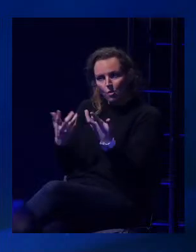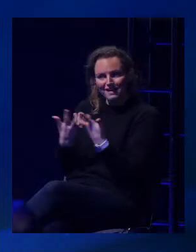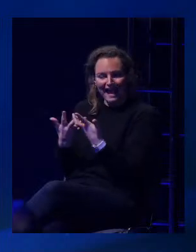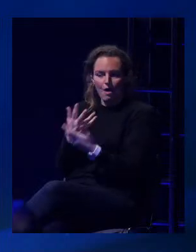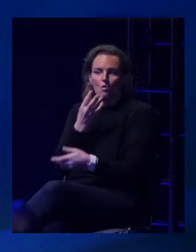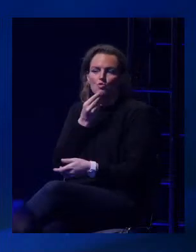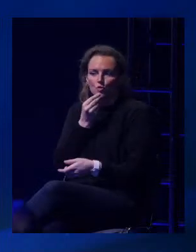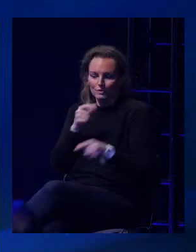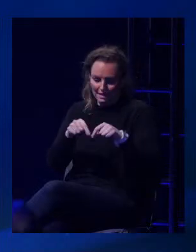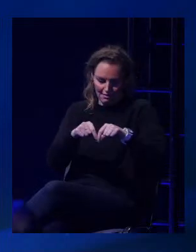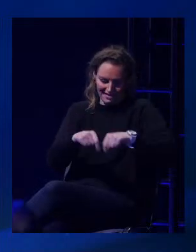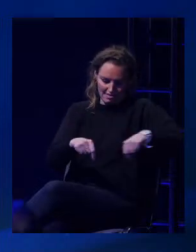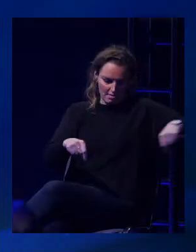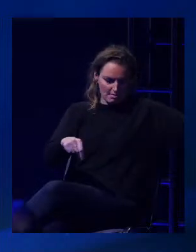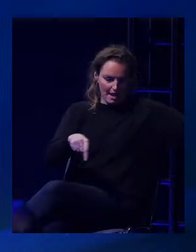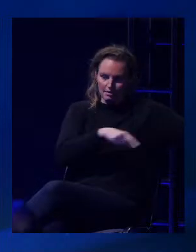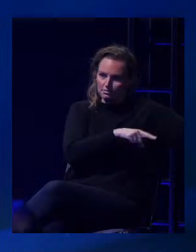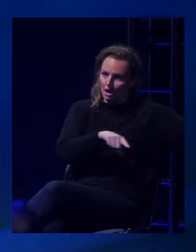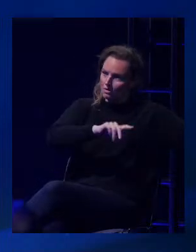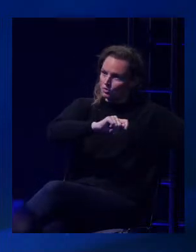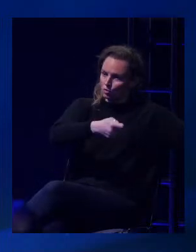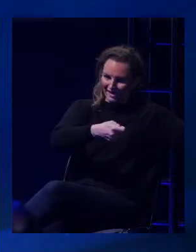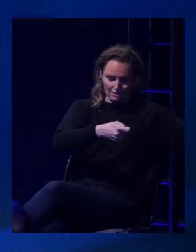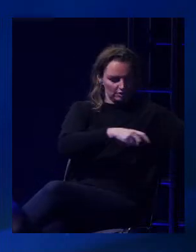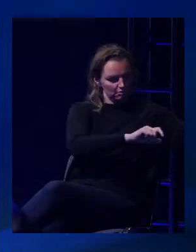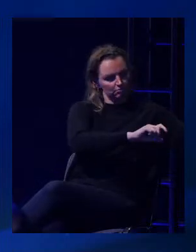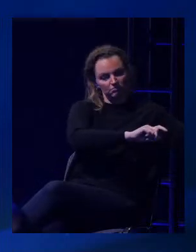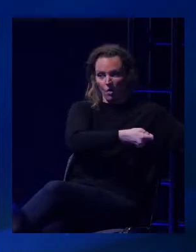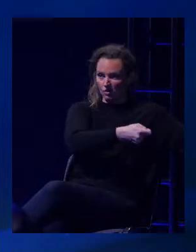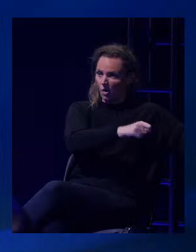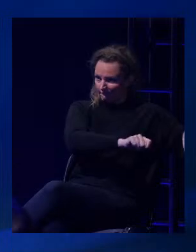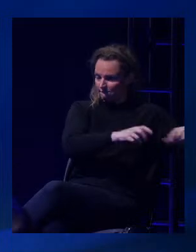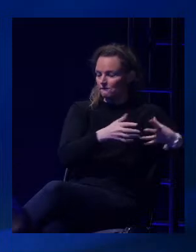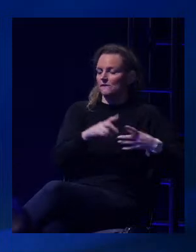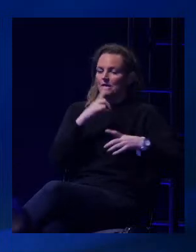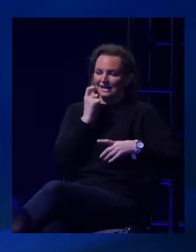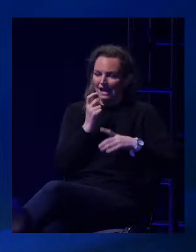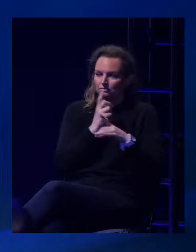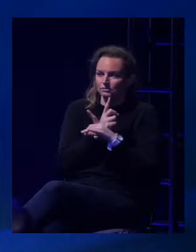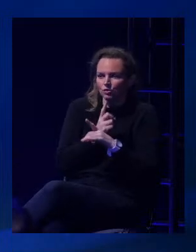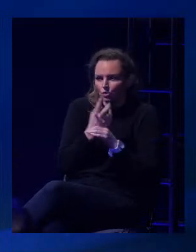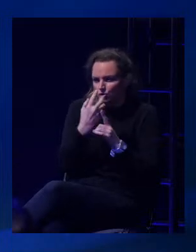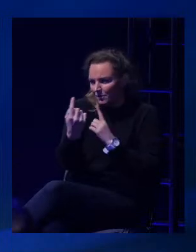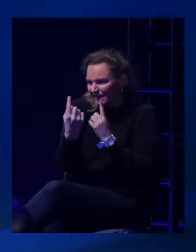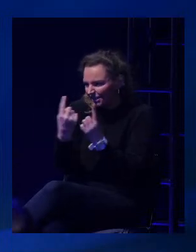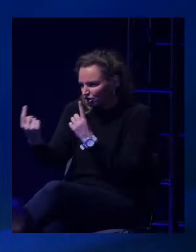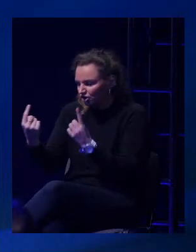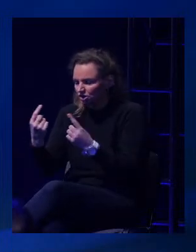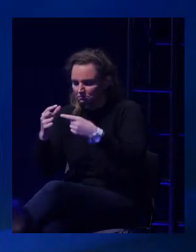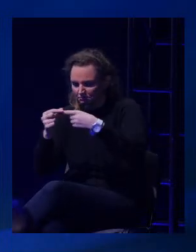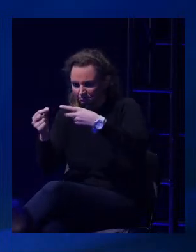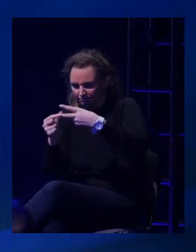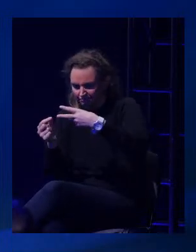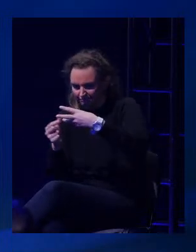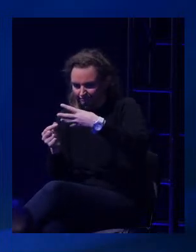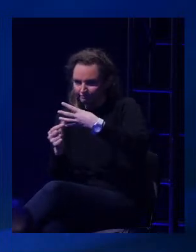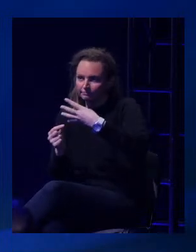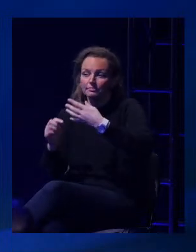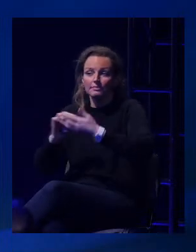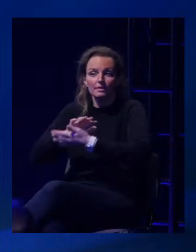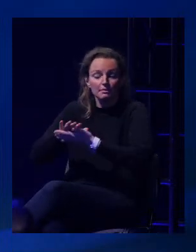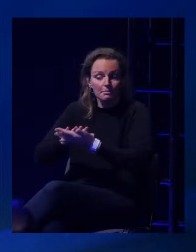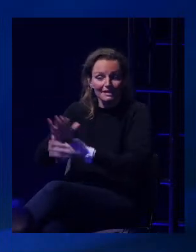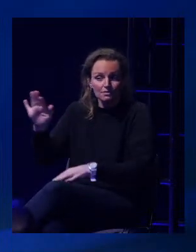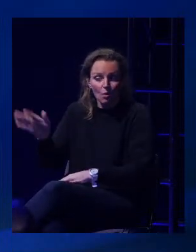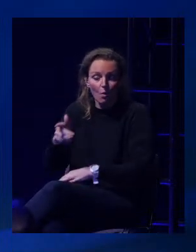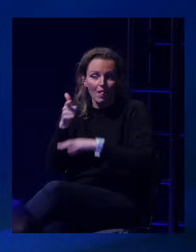have a shader box as well, which is able to speak to each of these devices in turn and make sure that all of these cameras are outputting